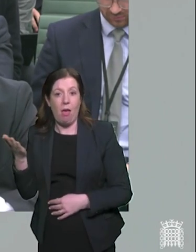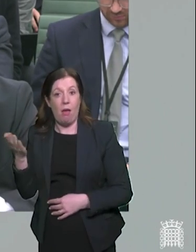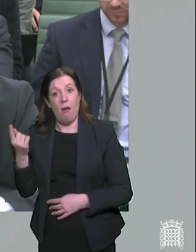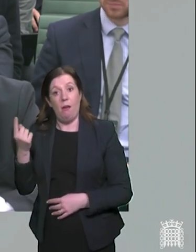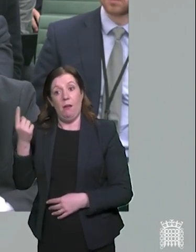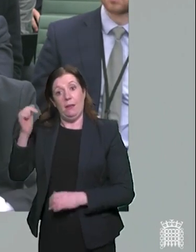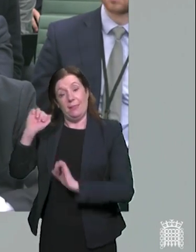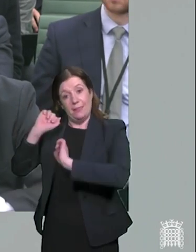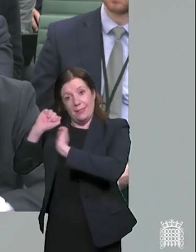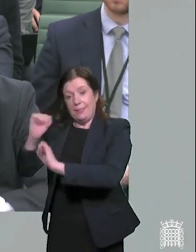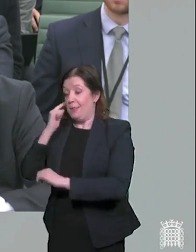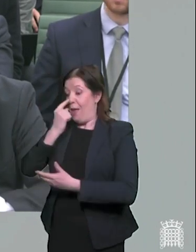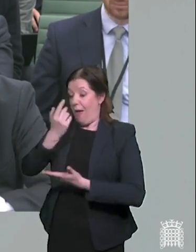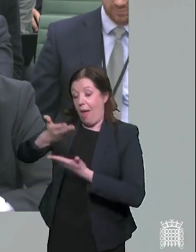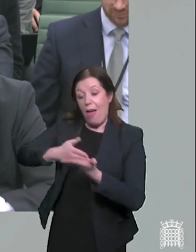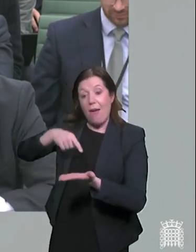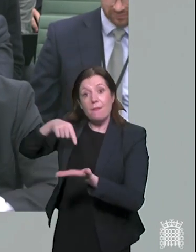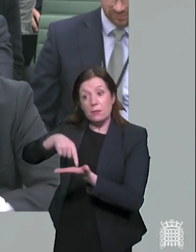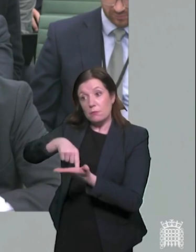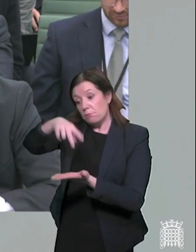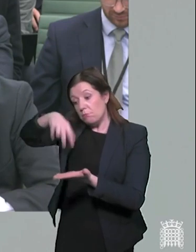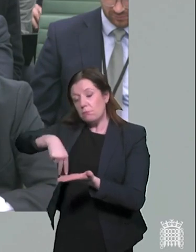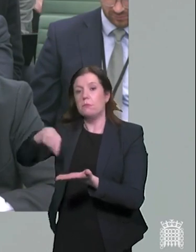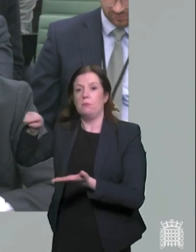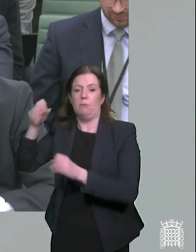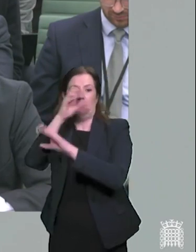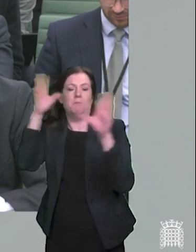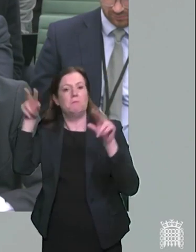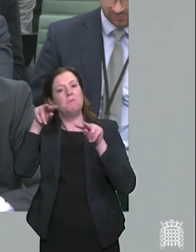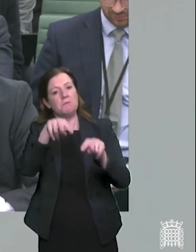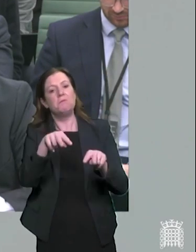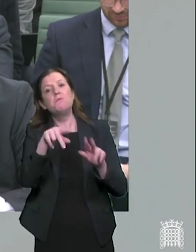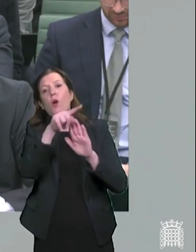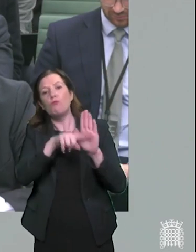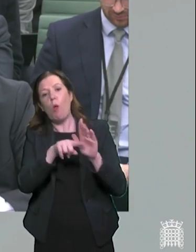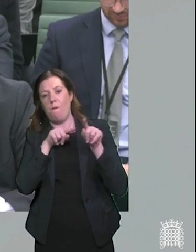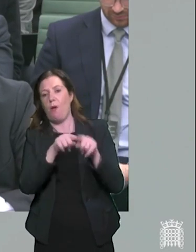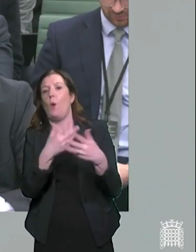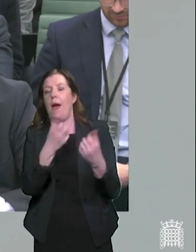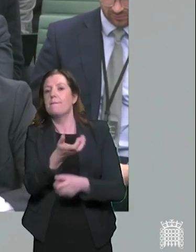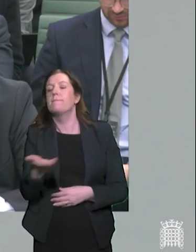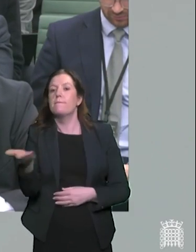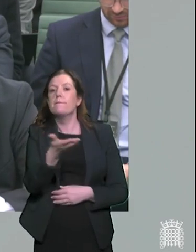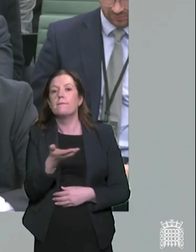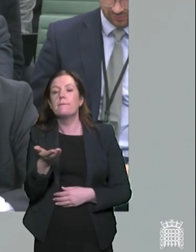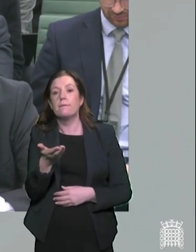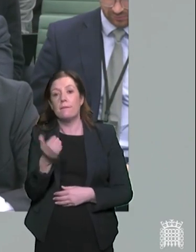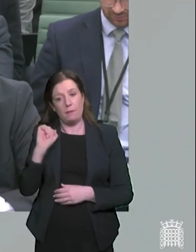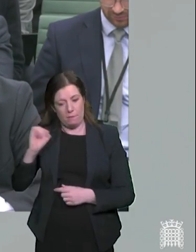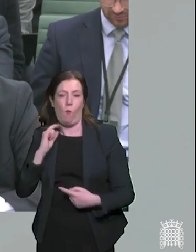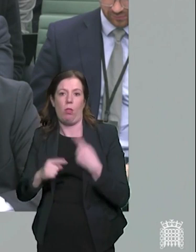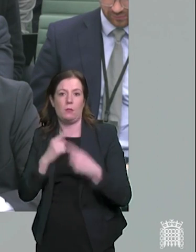as you'll see from his evidence, is that he believes that we followed the rules at all times, and that was certainly what